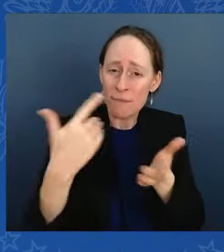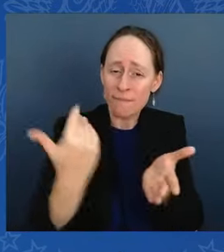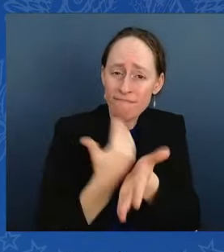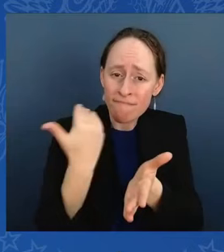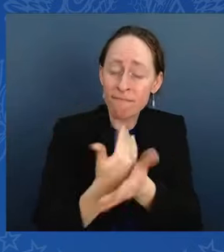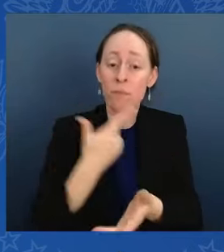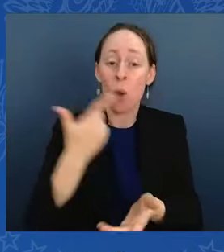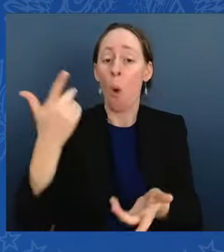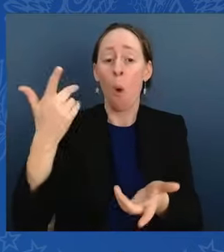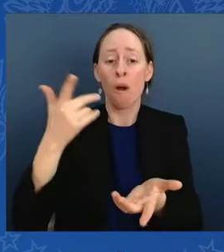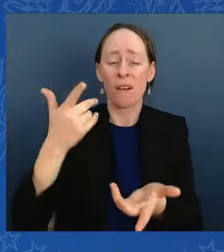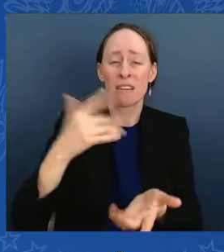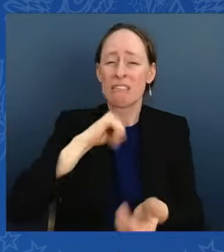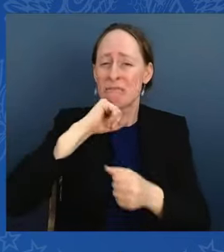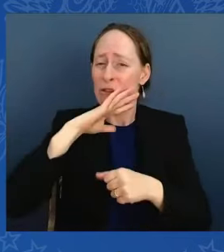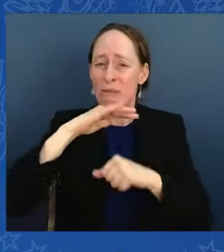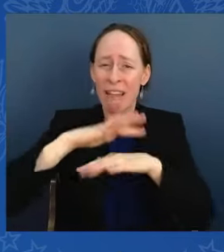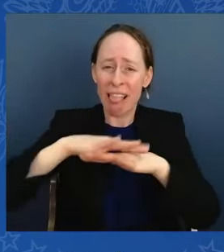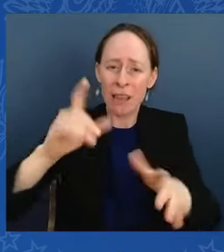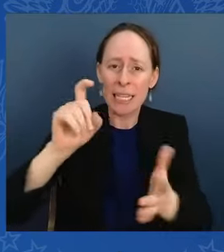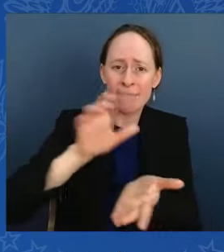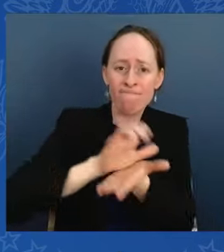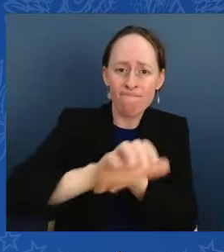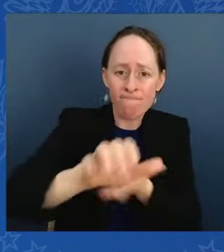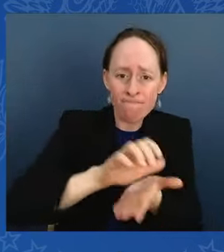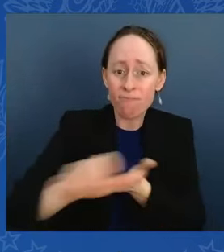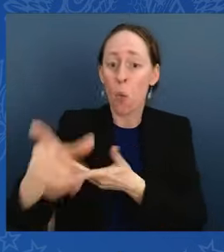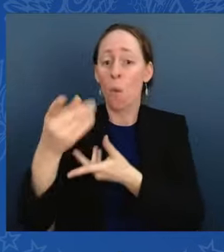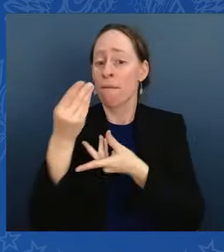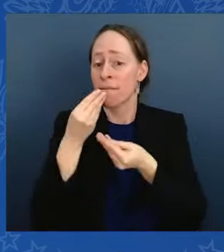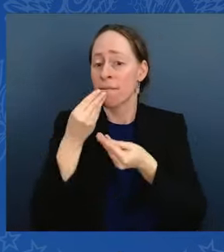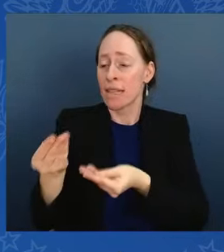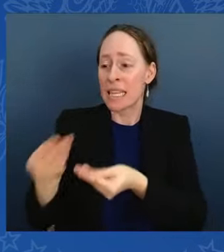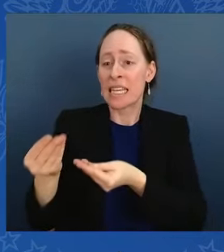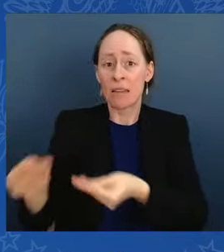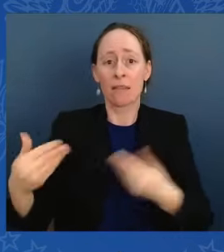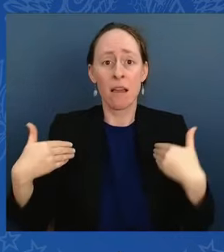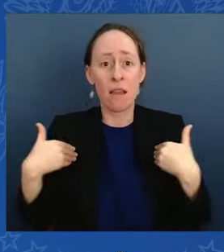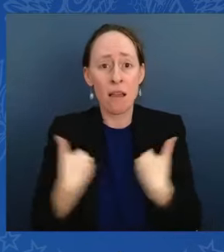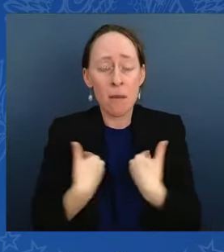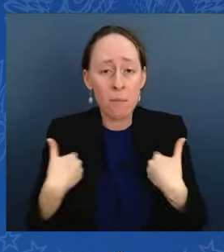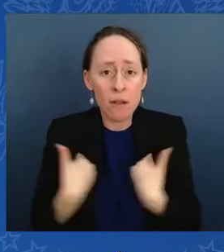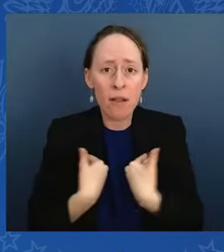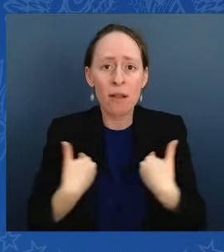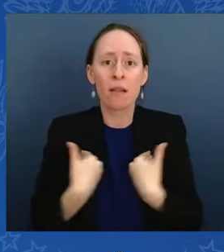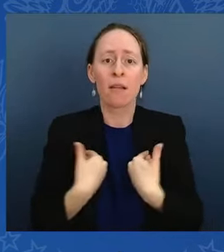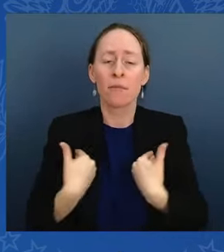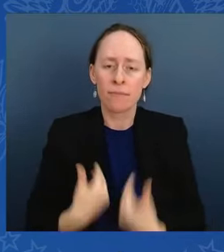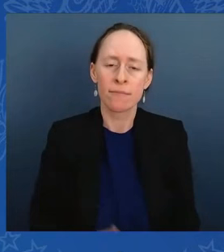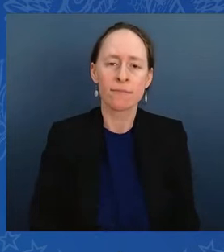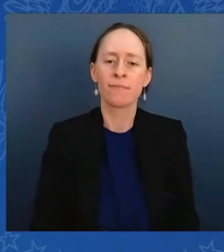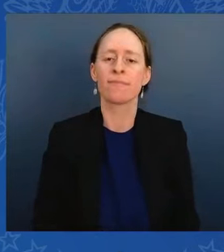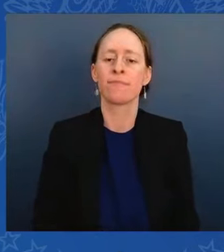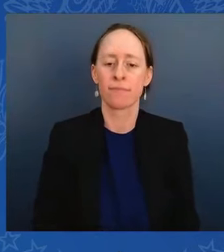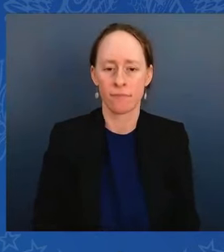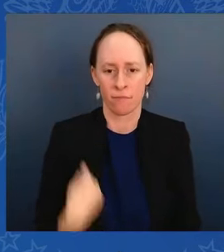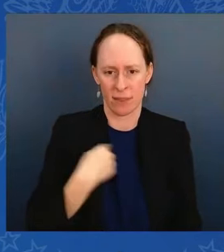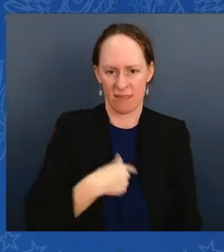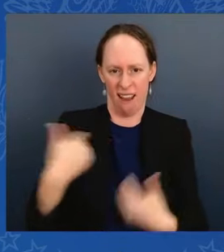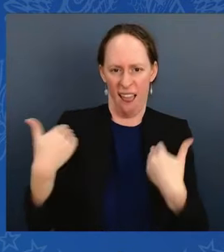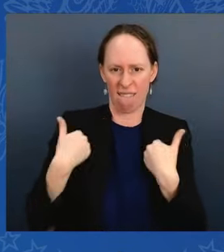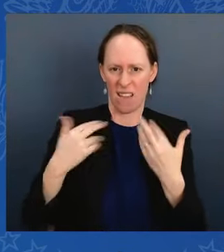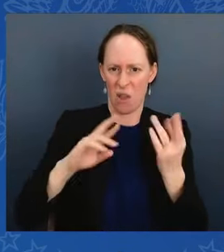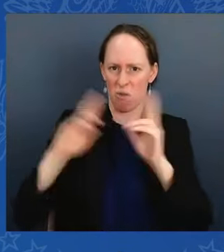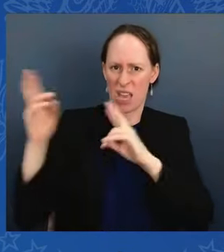feed animals and pay for uninsured losses. It's our job to make sure that these tools are accessible to farmers, ranchers,